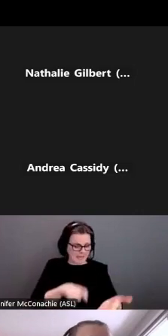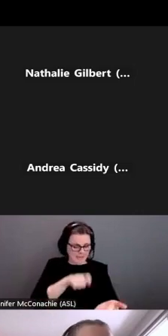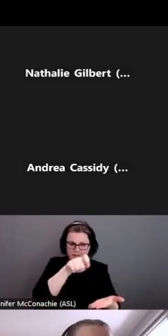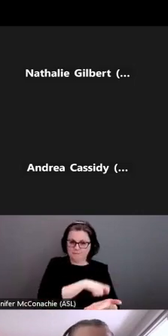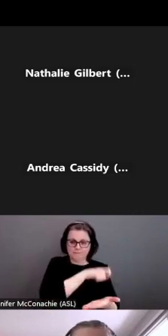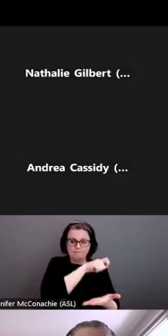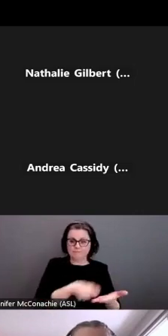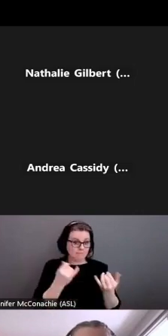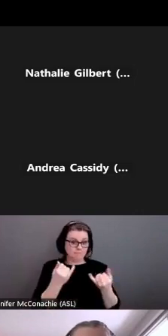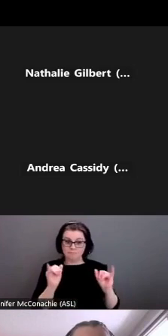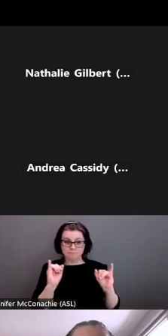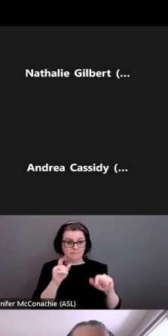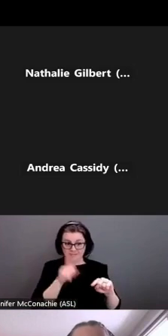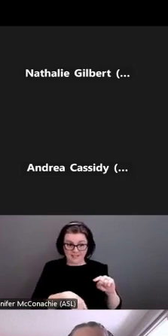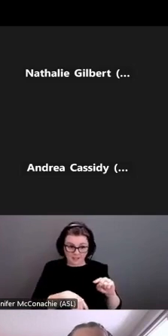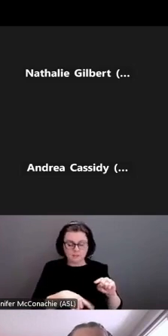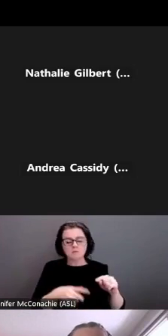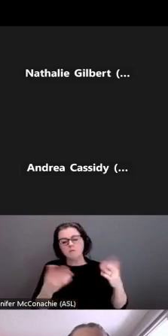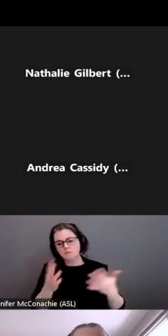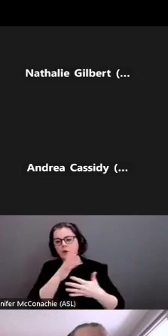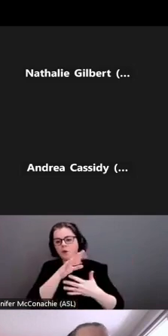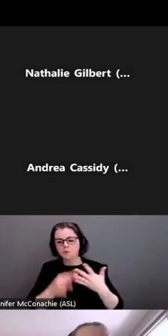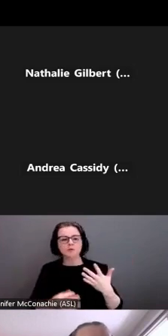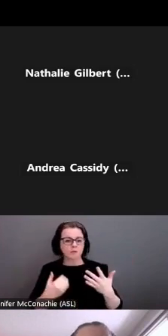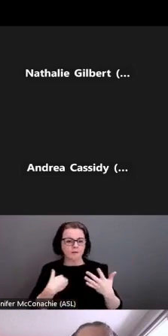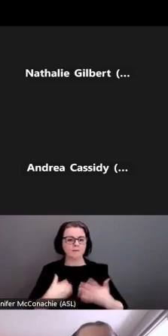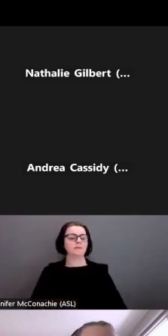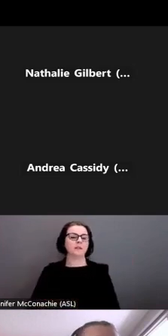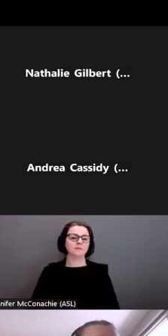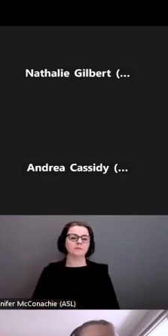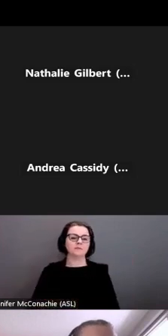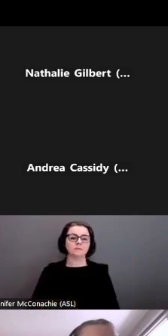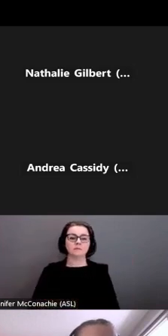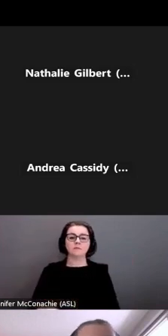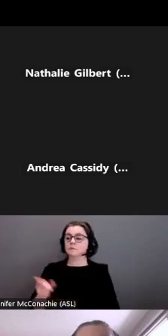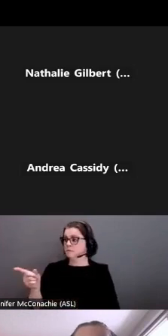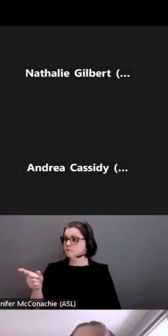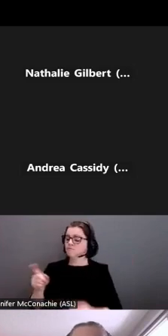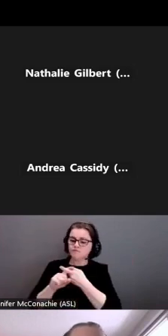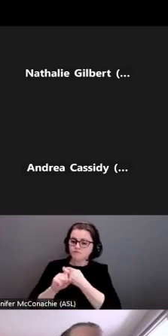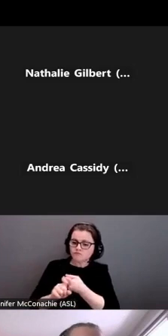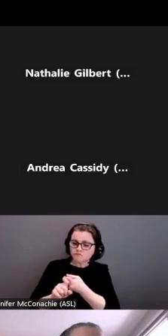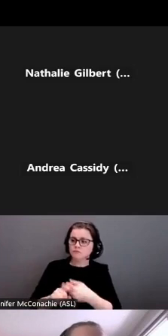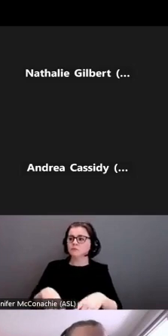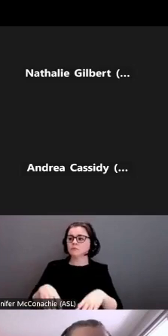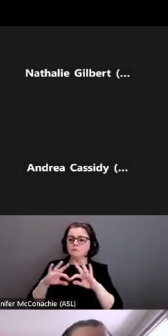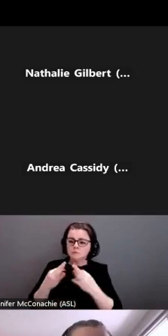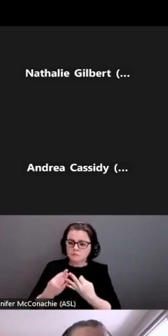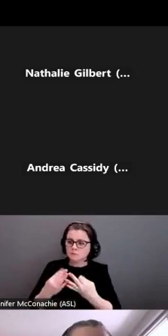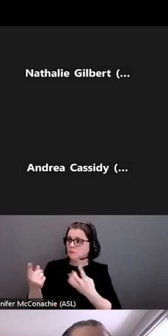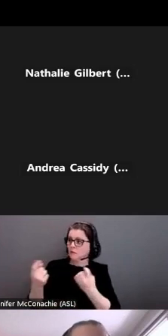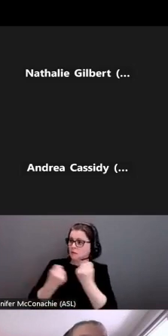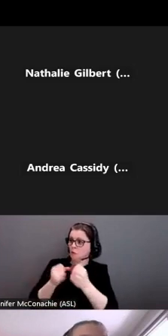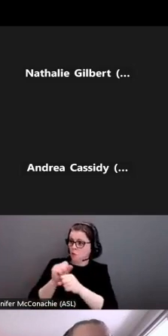have a couple of options. Either first, you can bring a trusted person with you, like a friend or a support